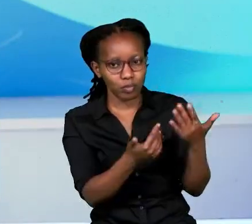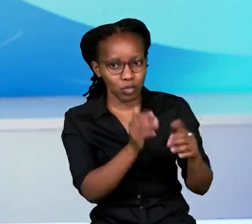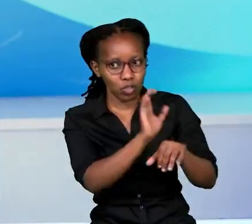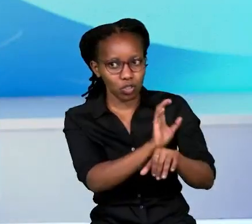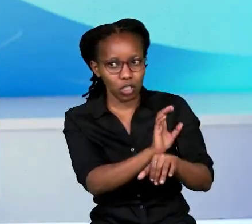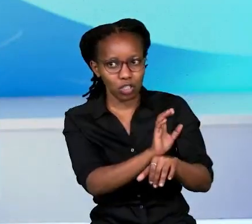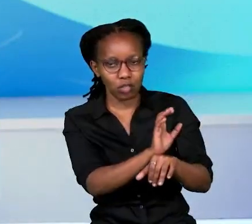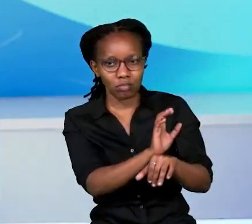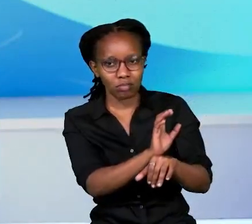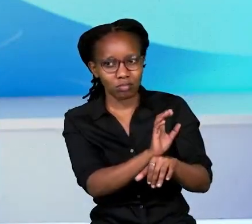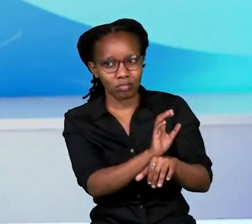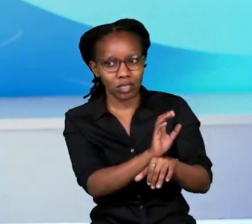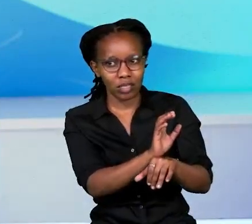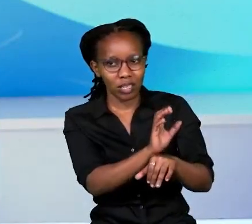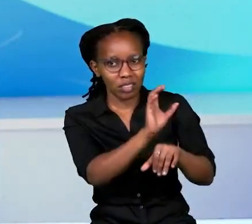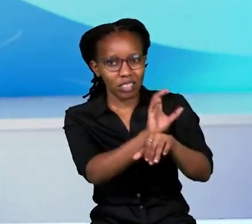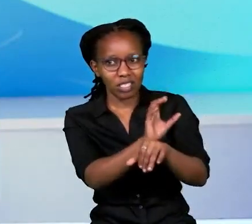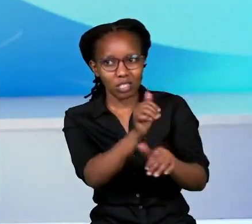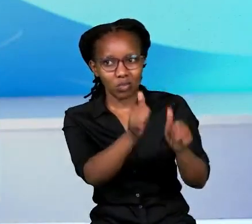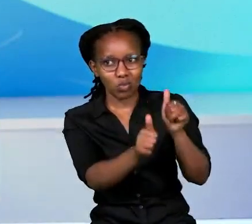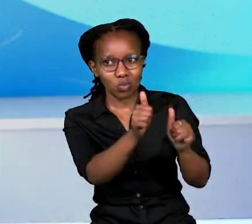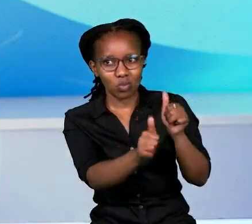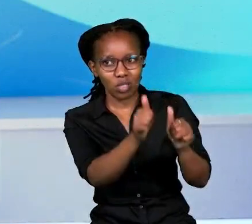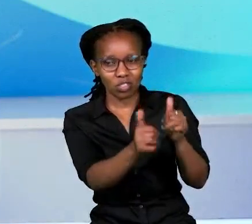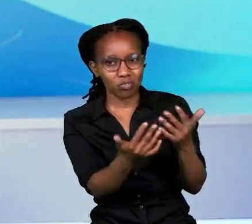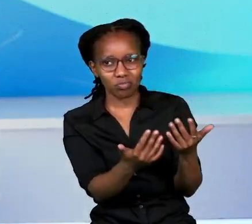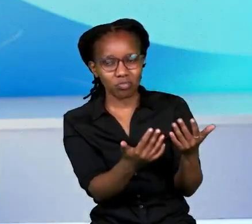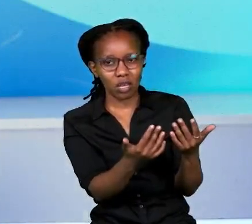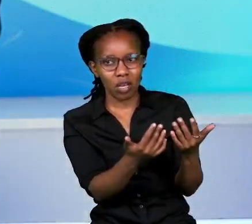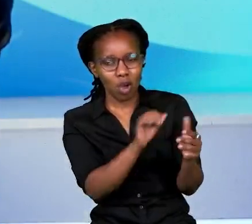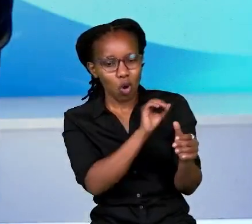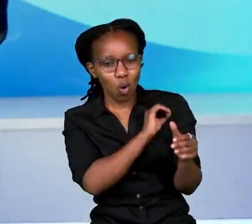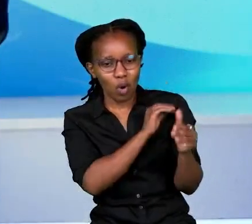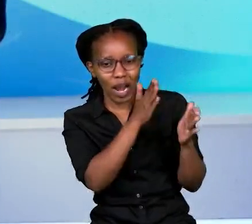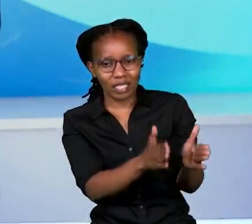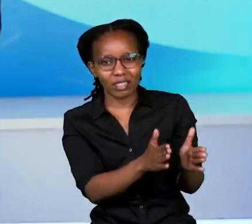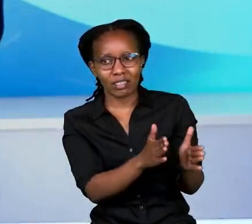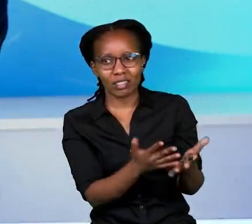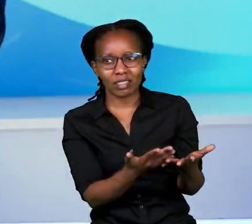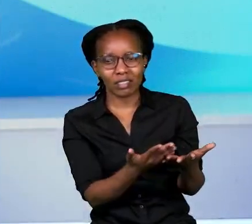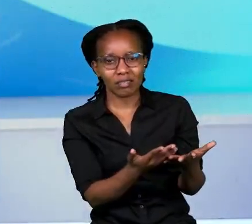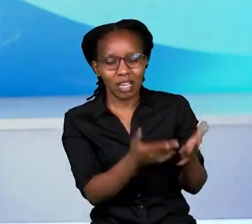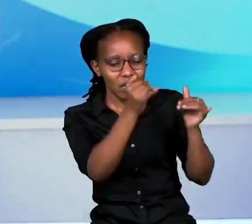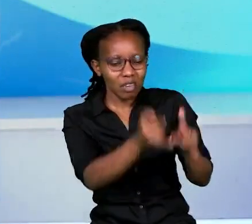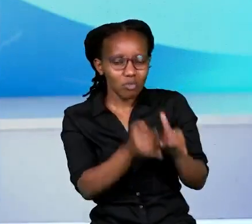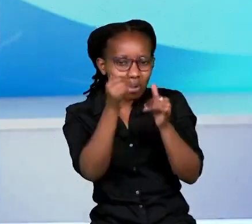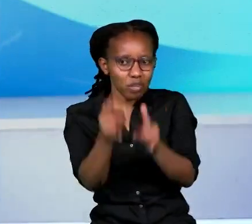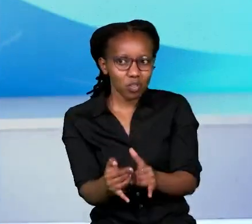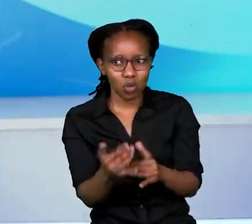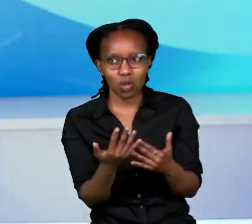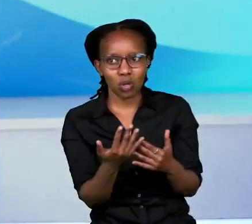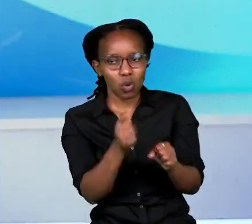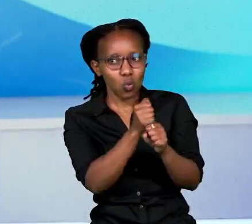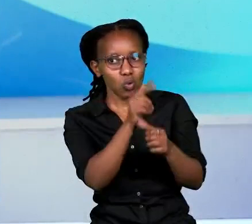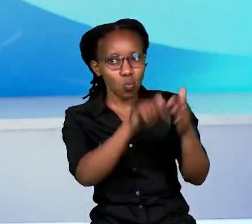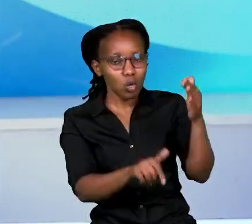that Gabriel talked about? The churches that Niamami Nadadi, you know those churches, and we have seen them. They're in this town. What are we going to do to